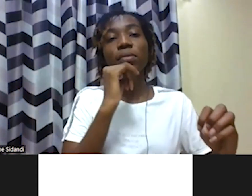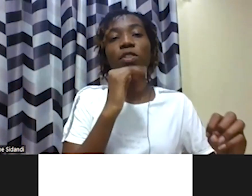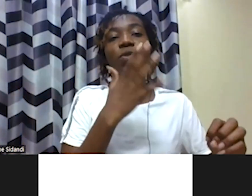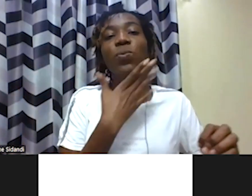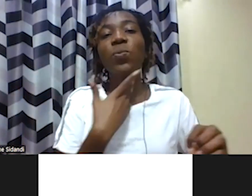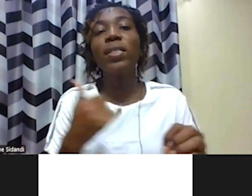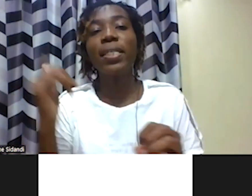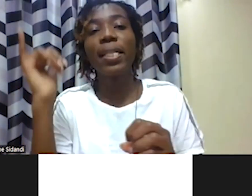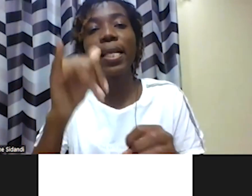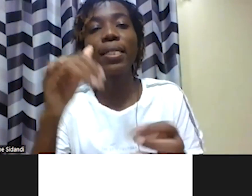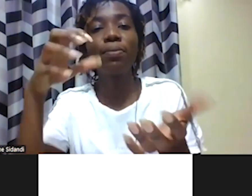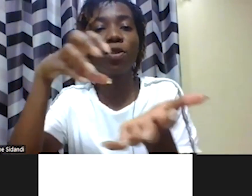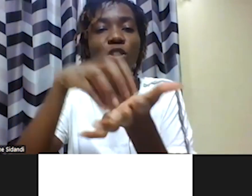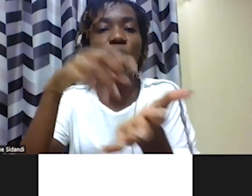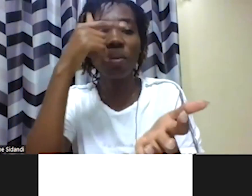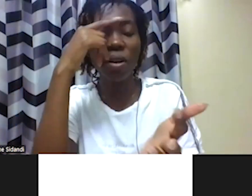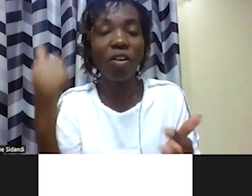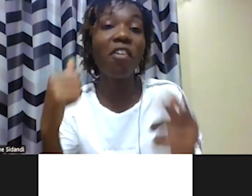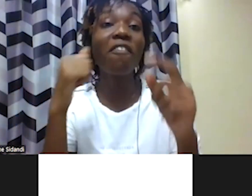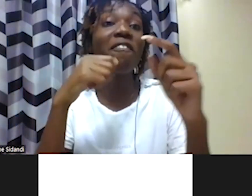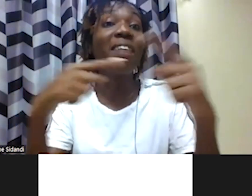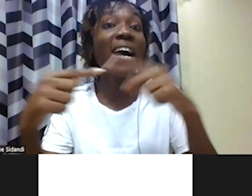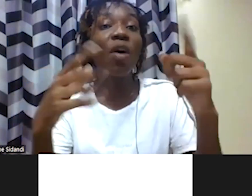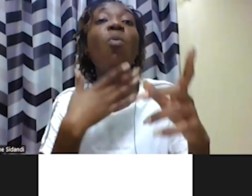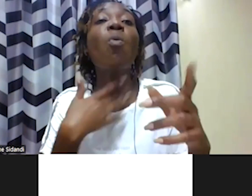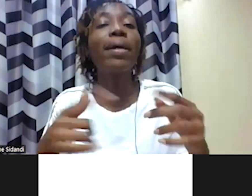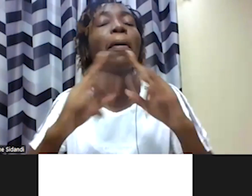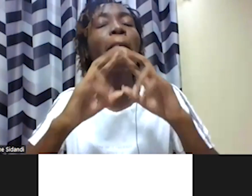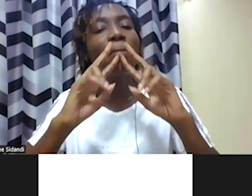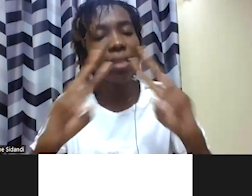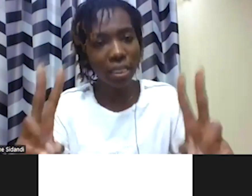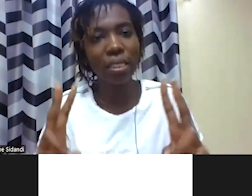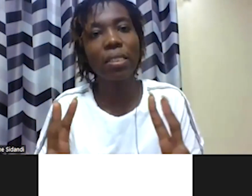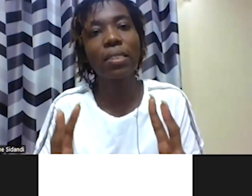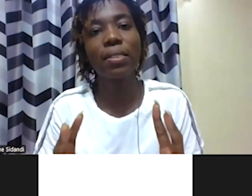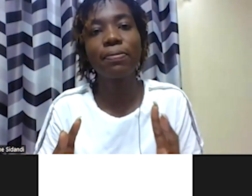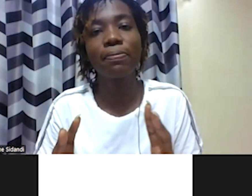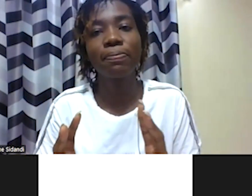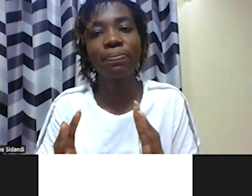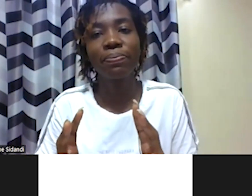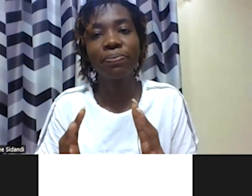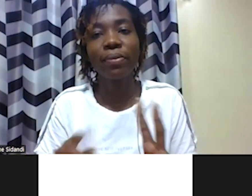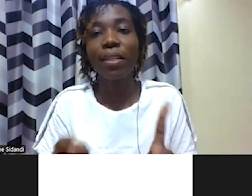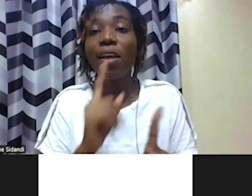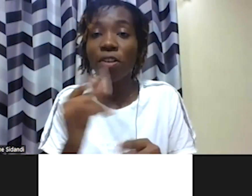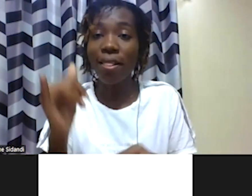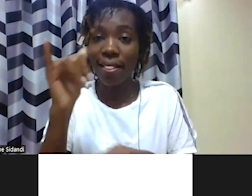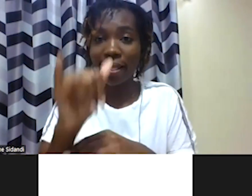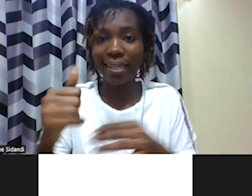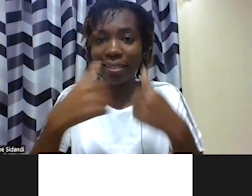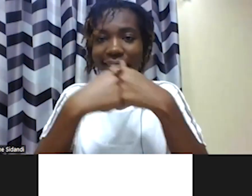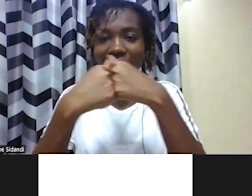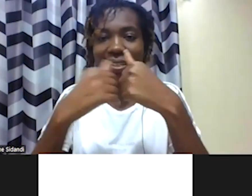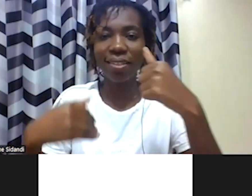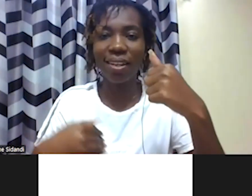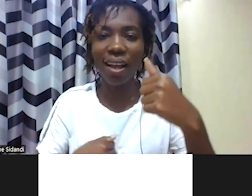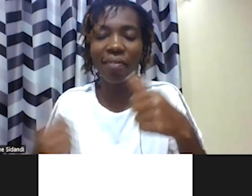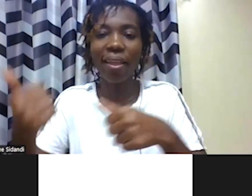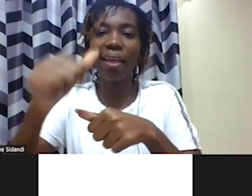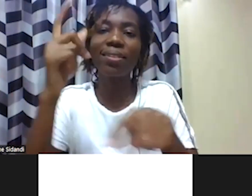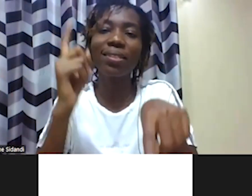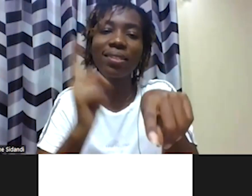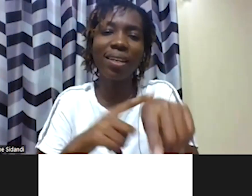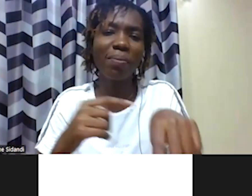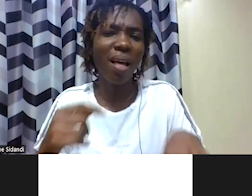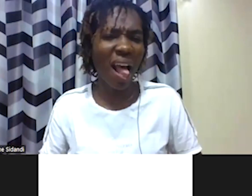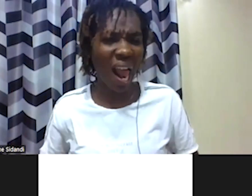want that position because of fighting, I wanted for peace. And so those are the challenges that I had, that every time they will think,